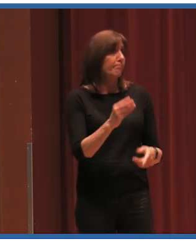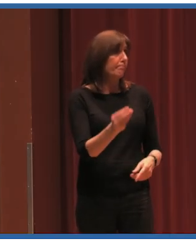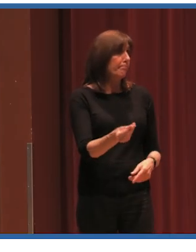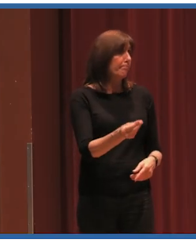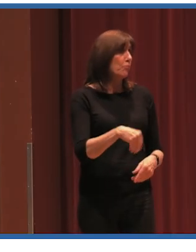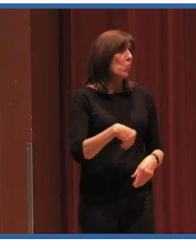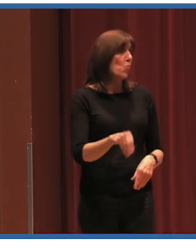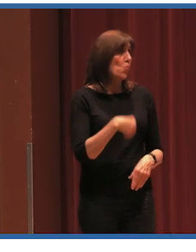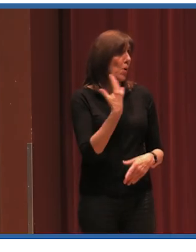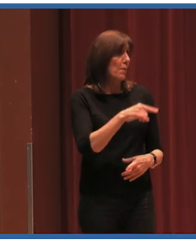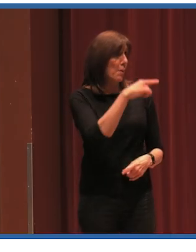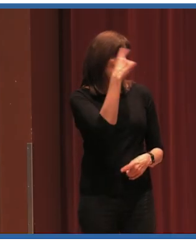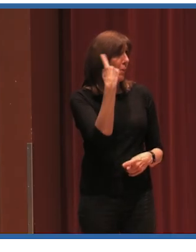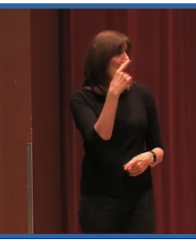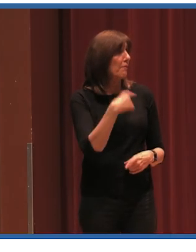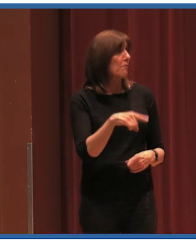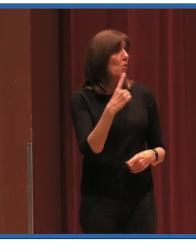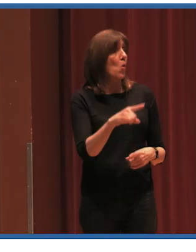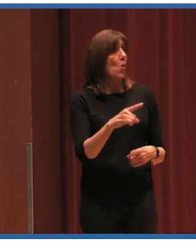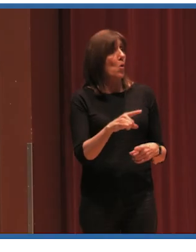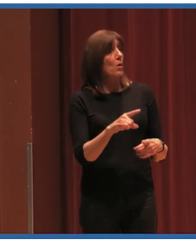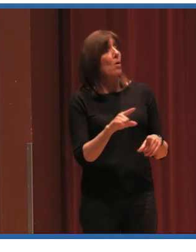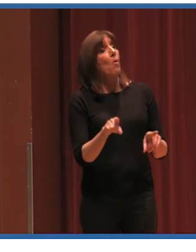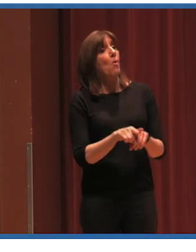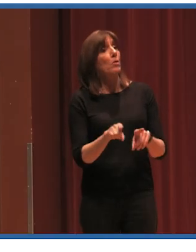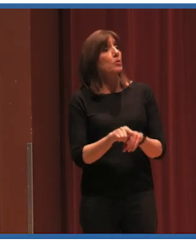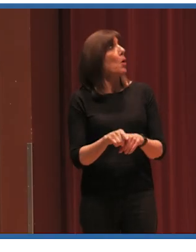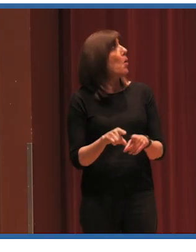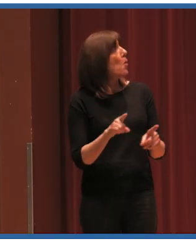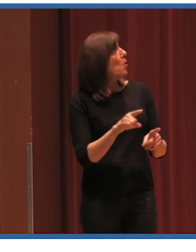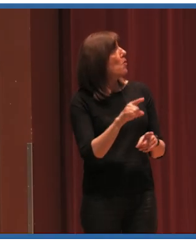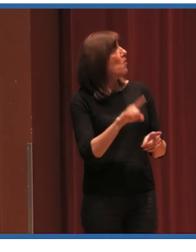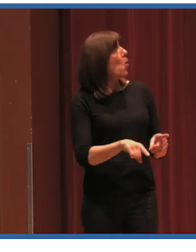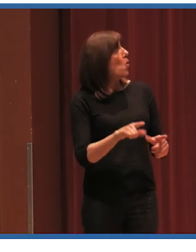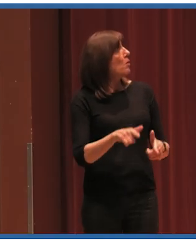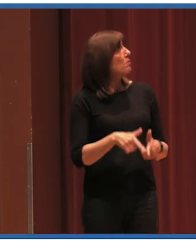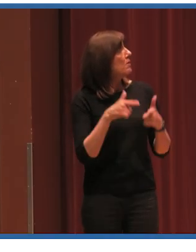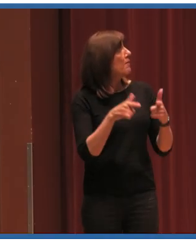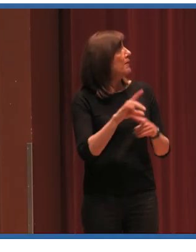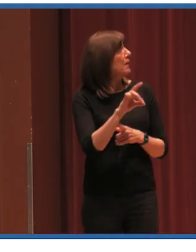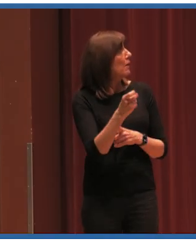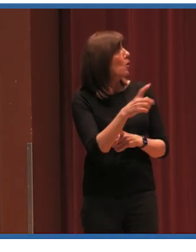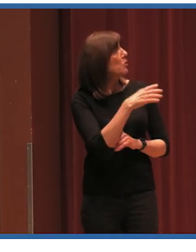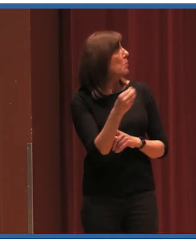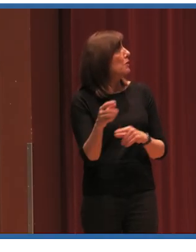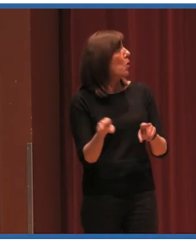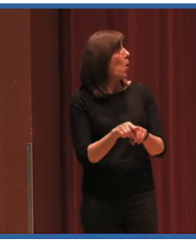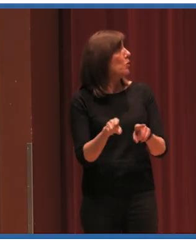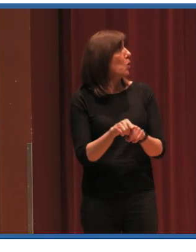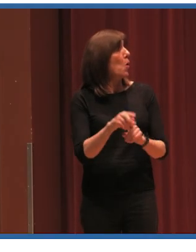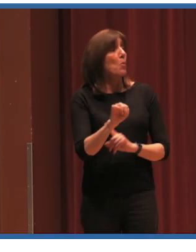rates for incidence and mortality are higher than the national average for lung cancer.